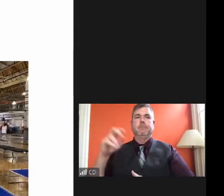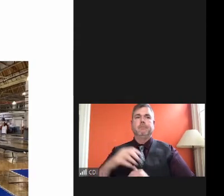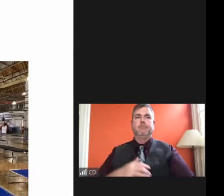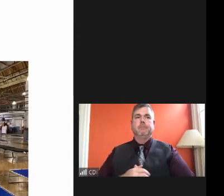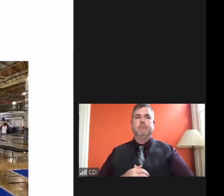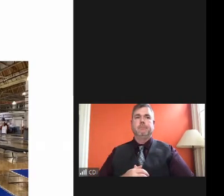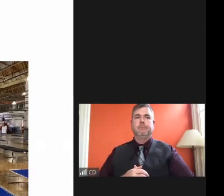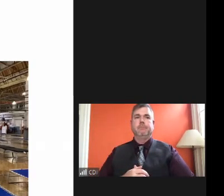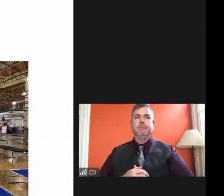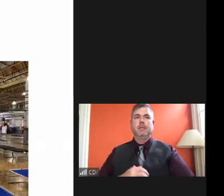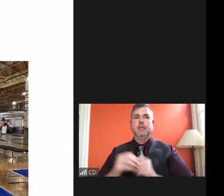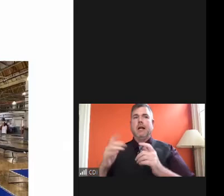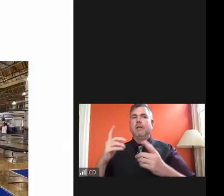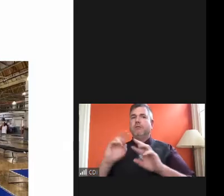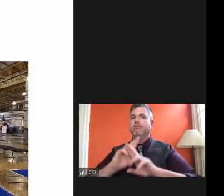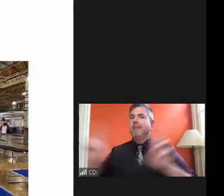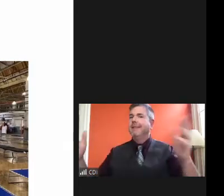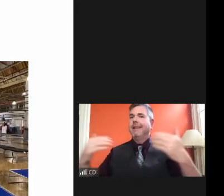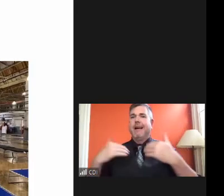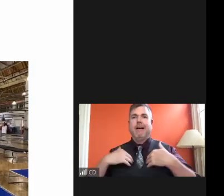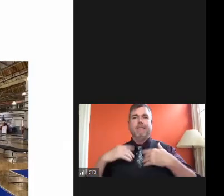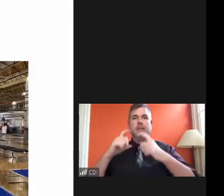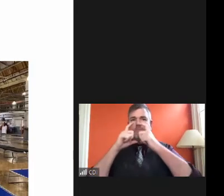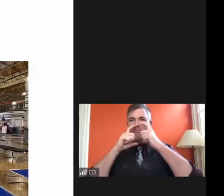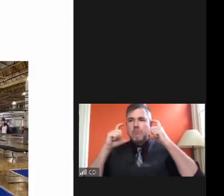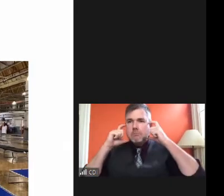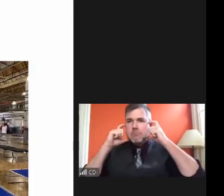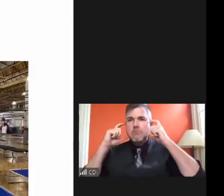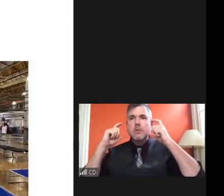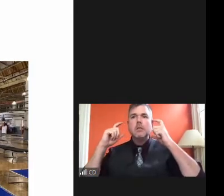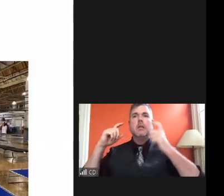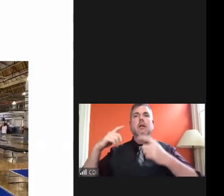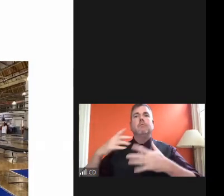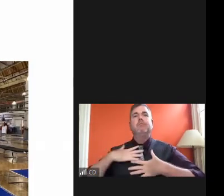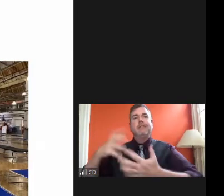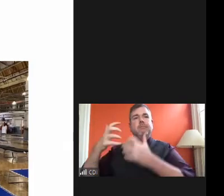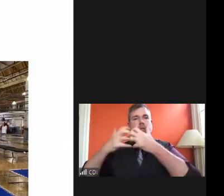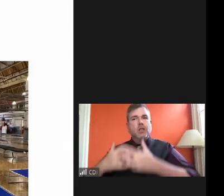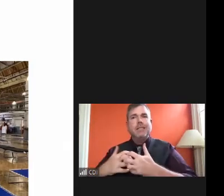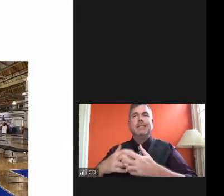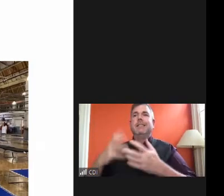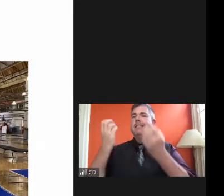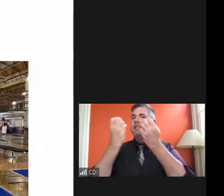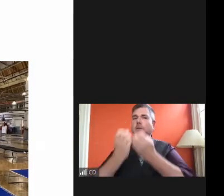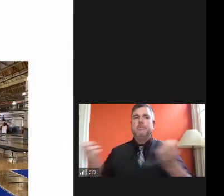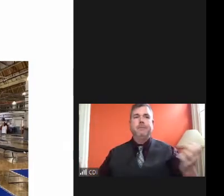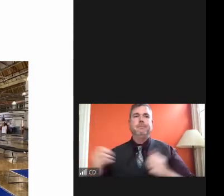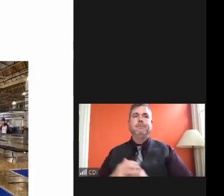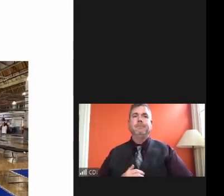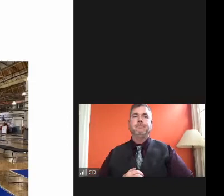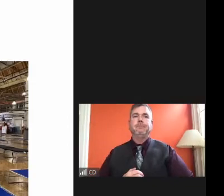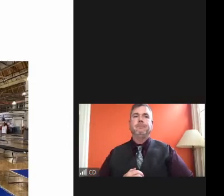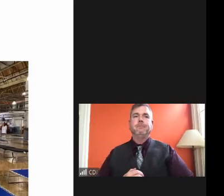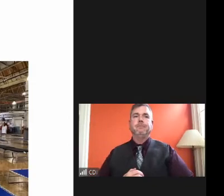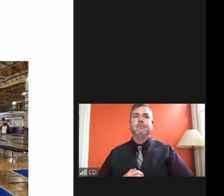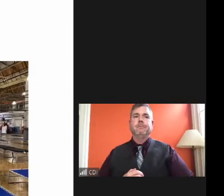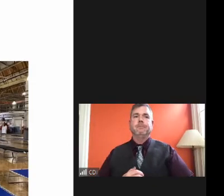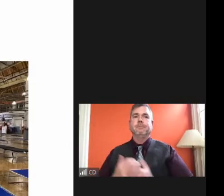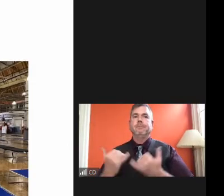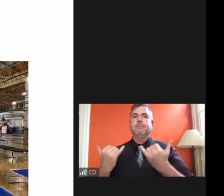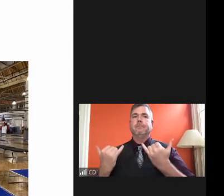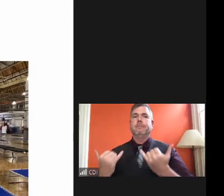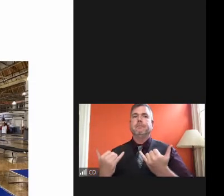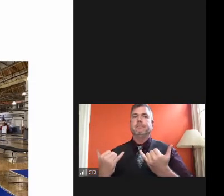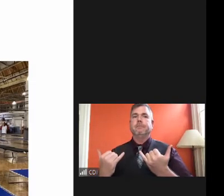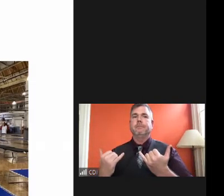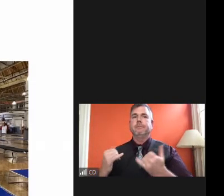that facility for hospitalization. There are now 1,674 cases of COVID-19 at San Quentin